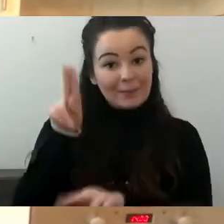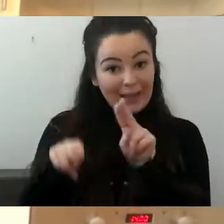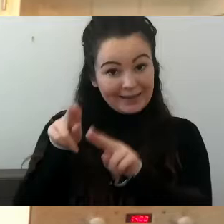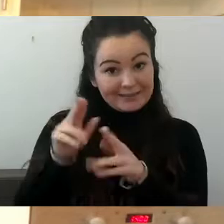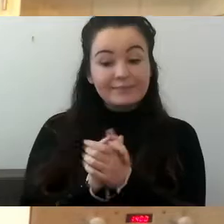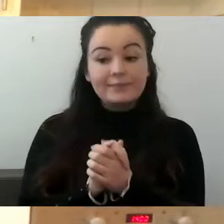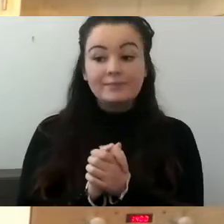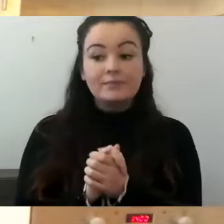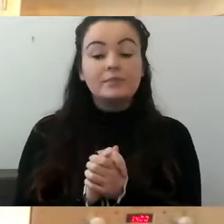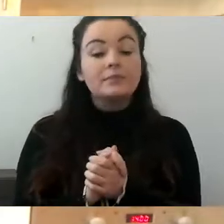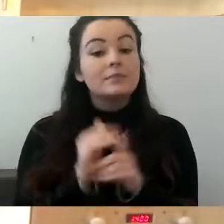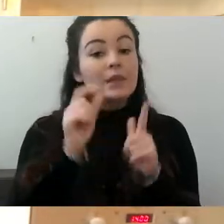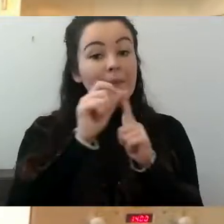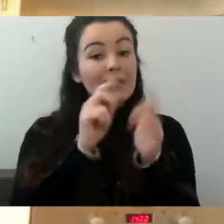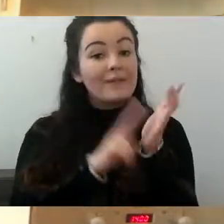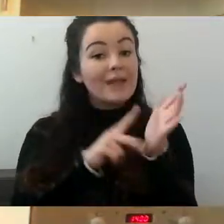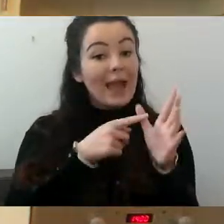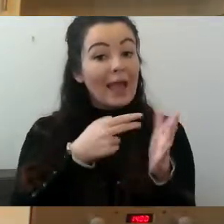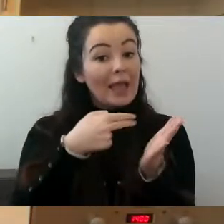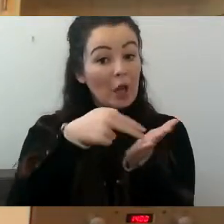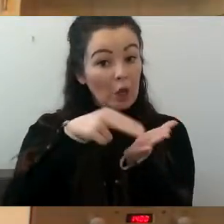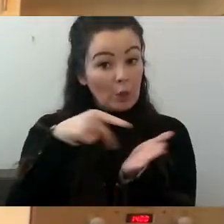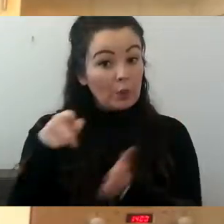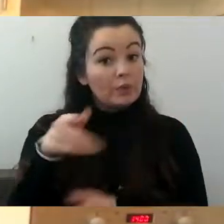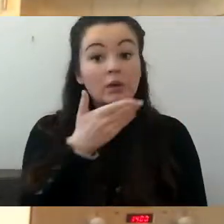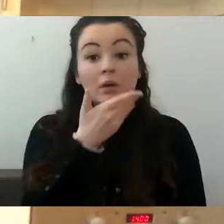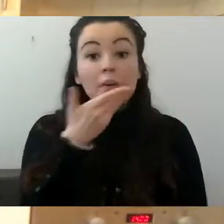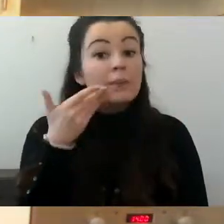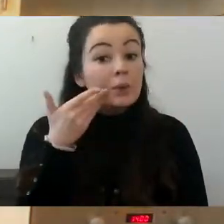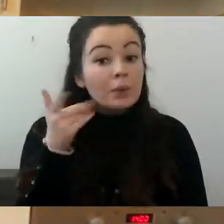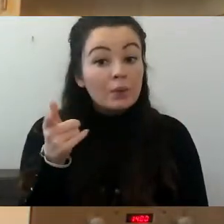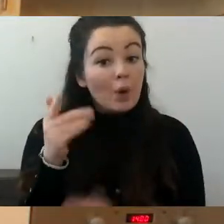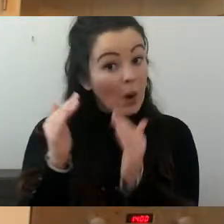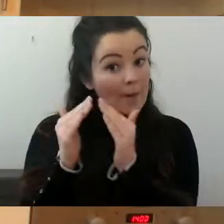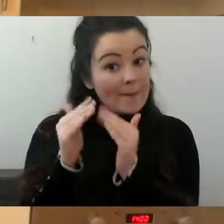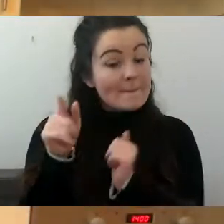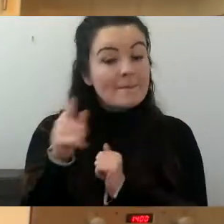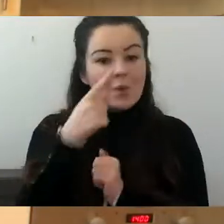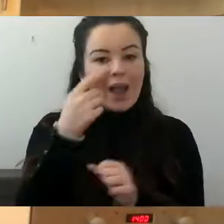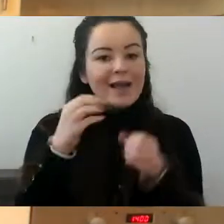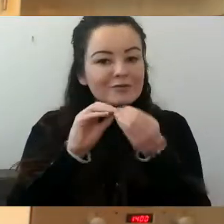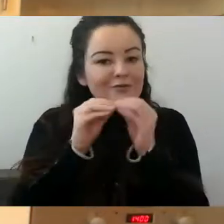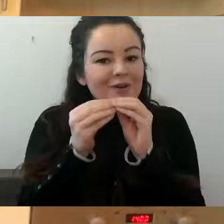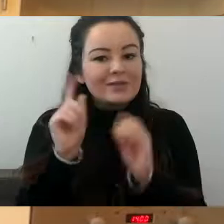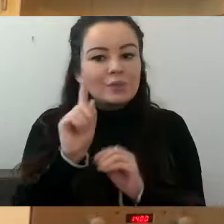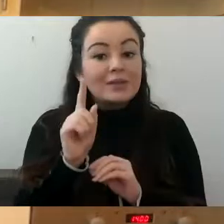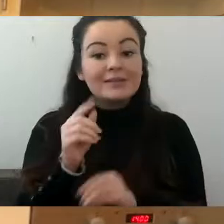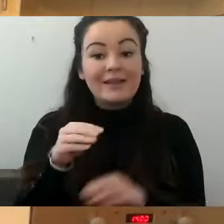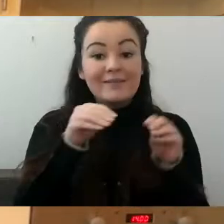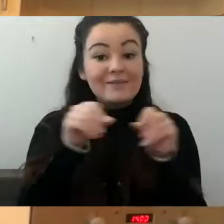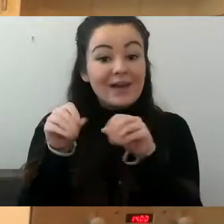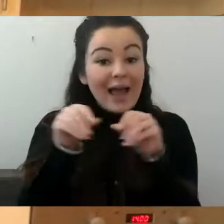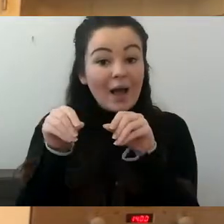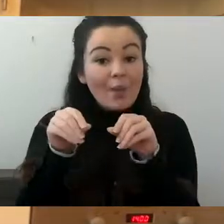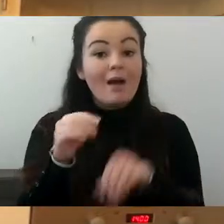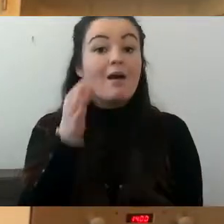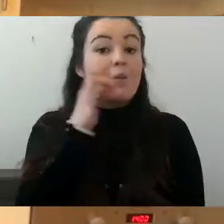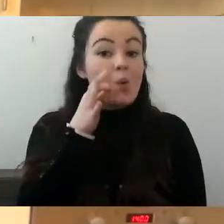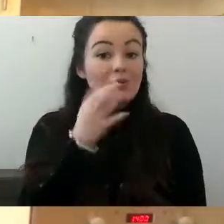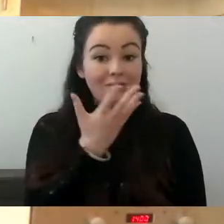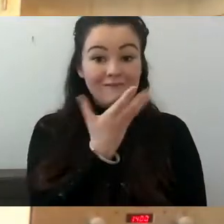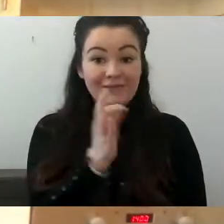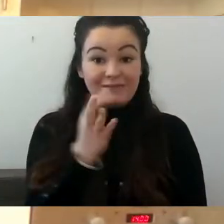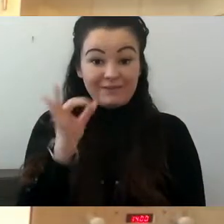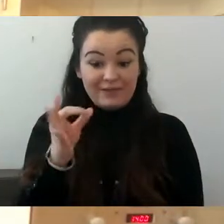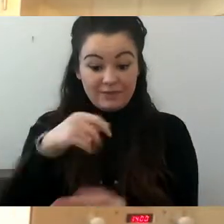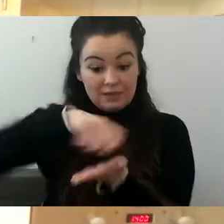paints, some PVA glue. If you don't have any PVA glue at home, you can make some using equal quantities